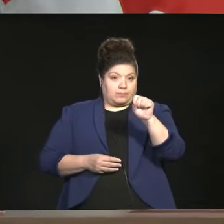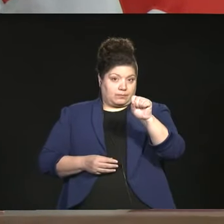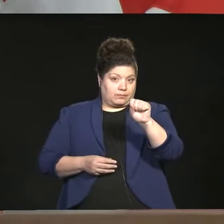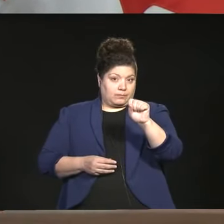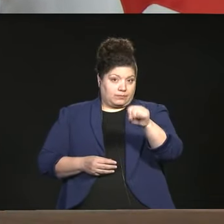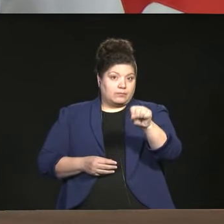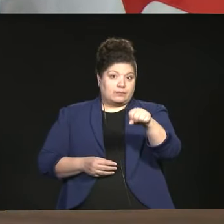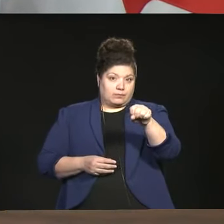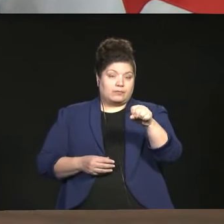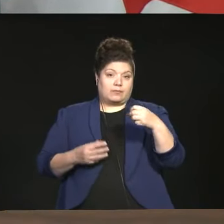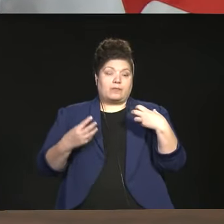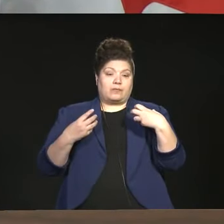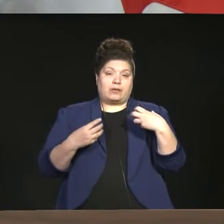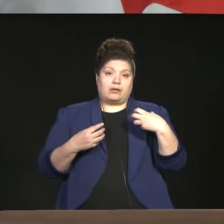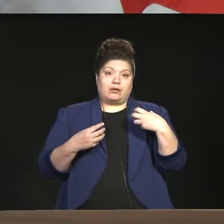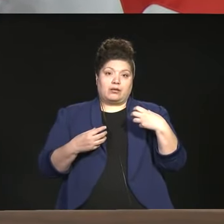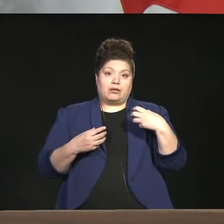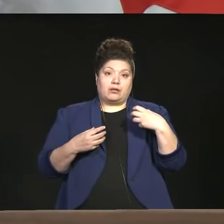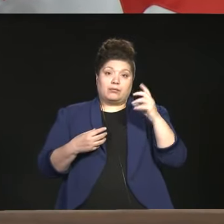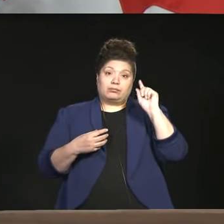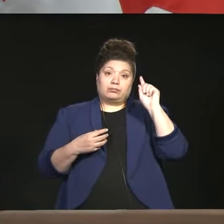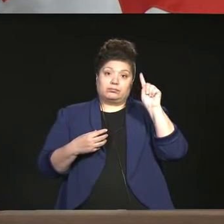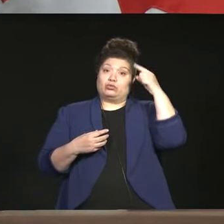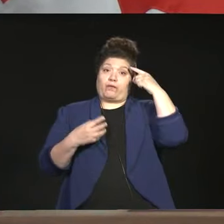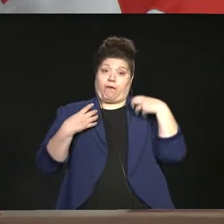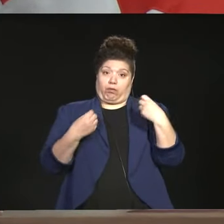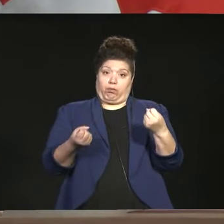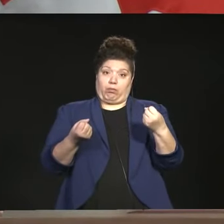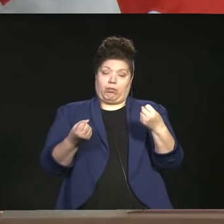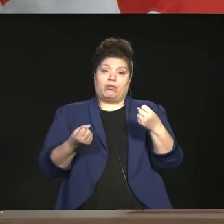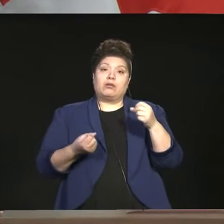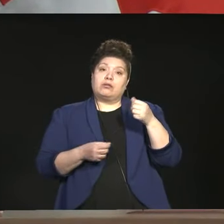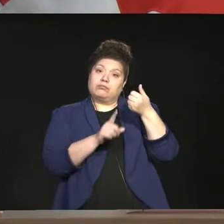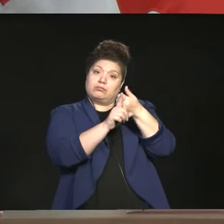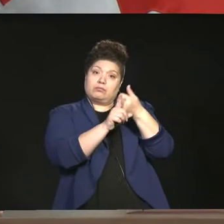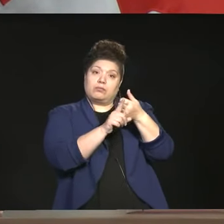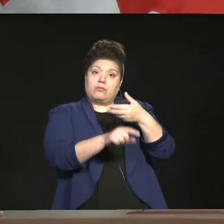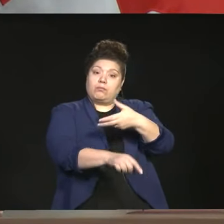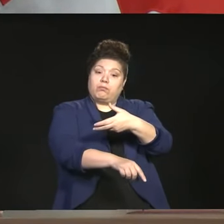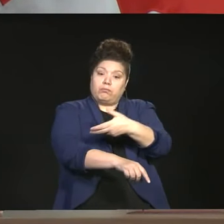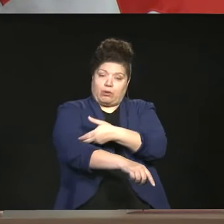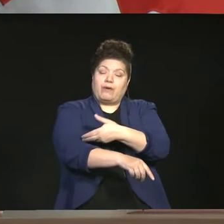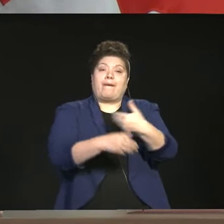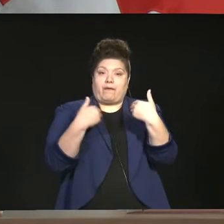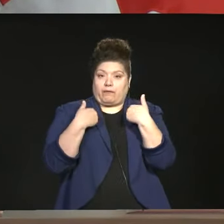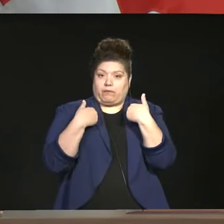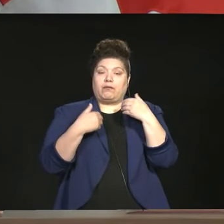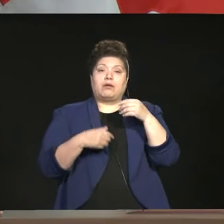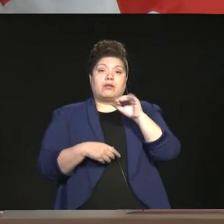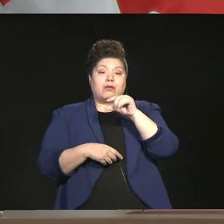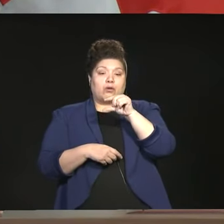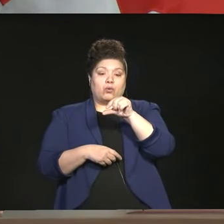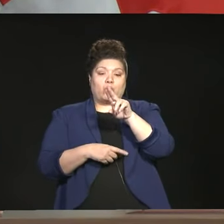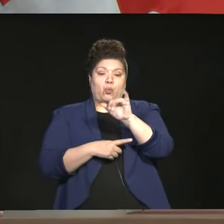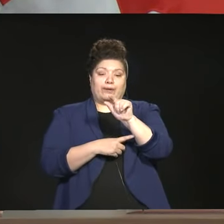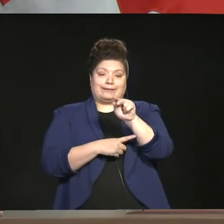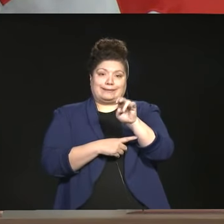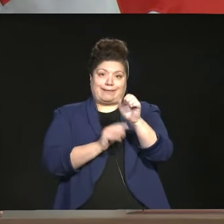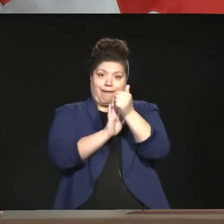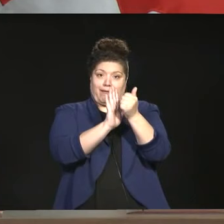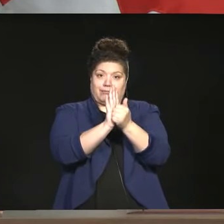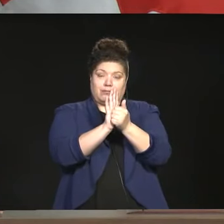will be using powers that she has under the Quarantine Act beginning at midnight tonight to